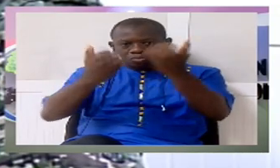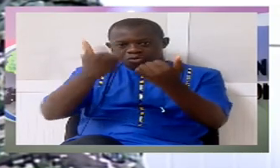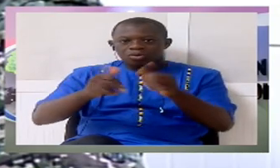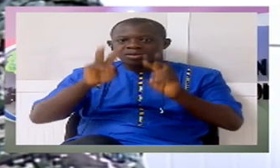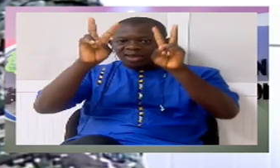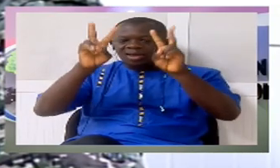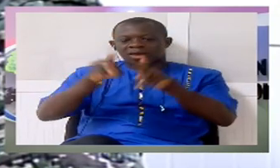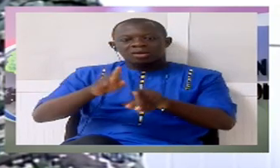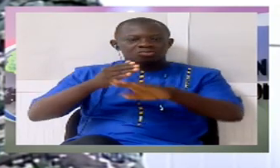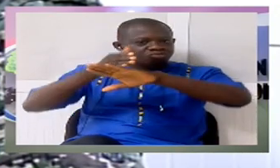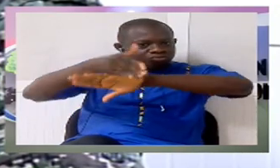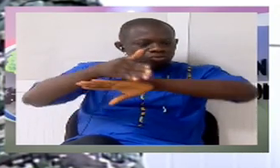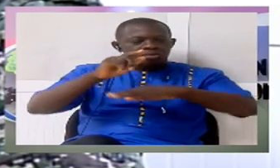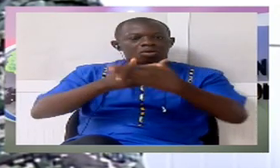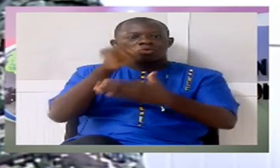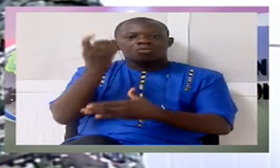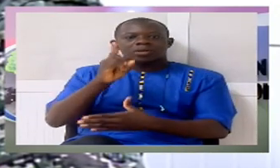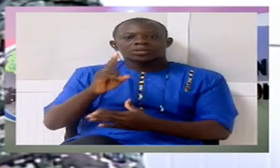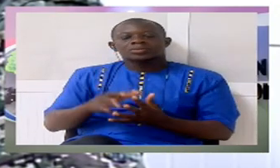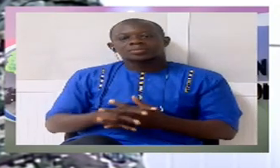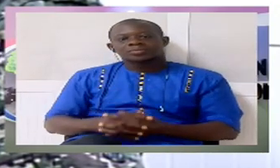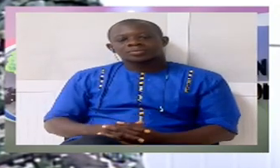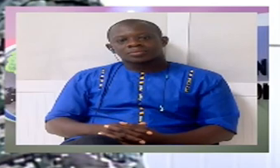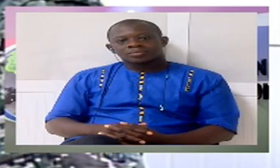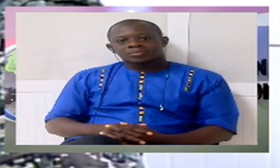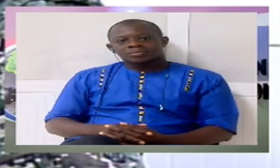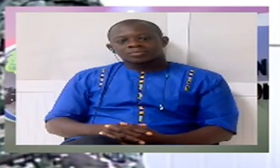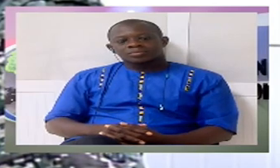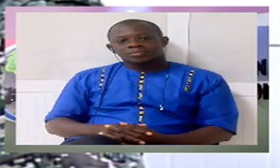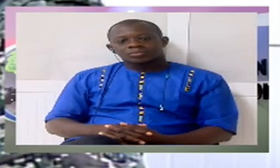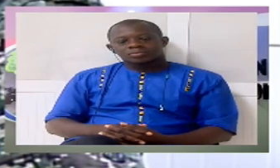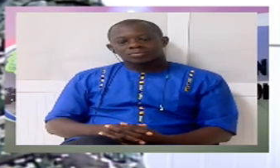mo gaño ray bi nga xamne ñi ci convoy bi ñu ko don def fa continue.